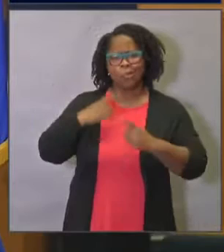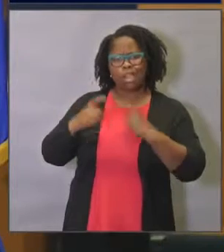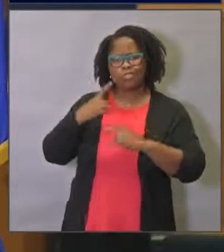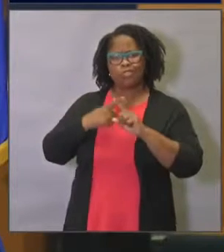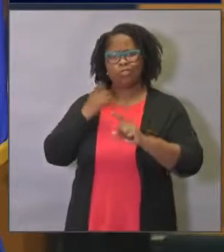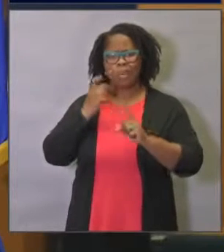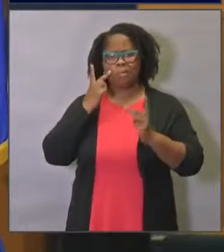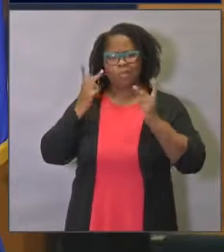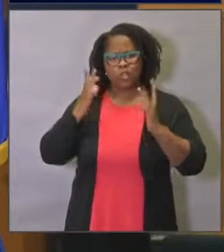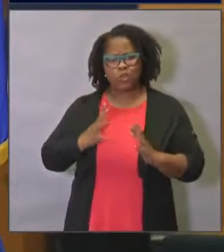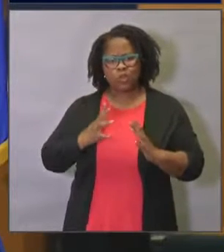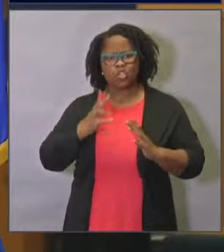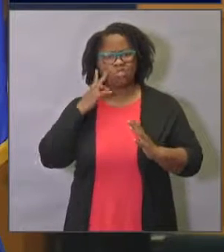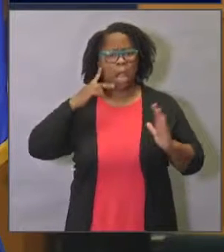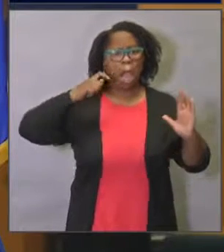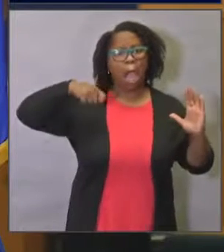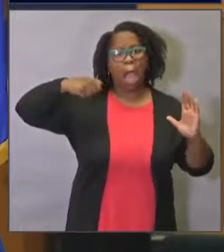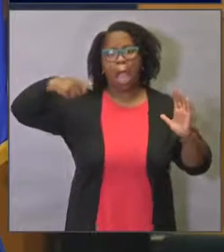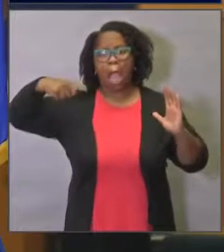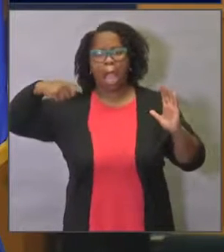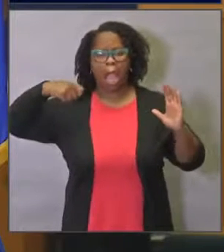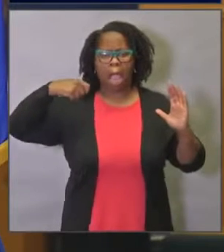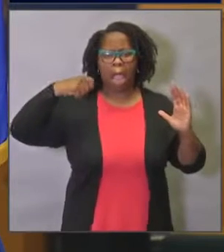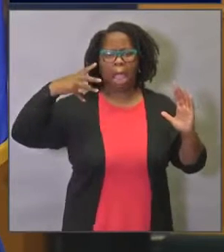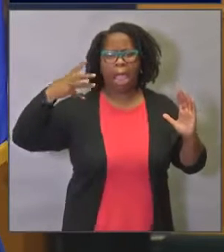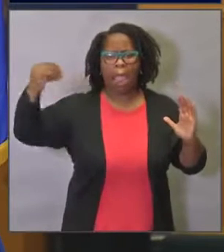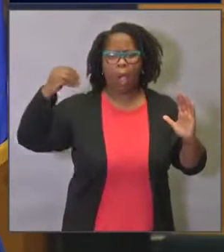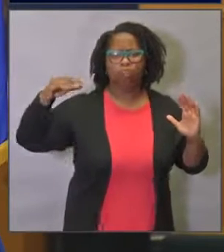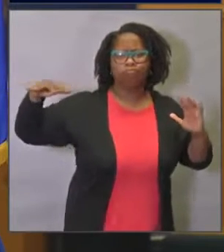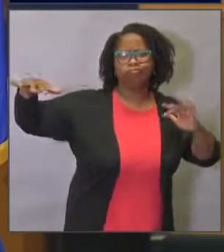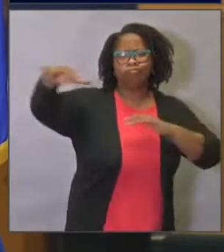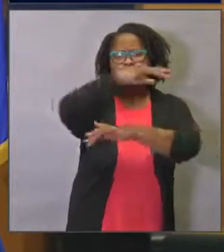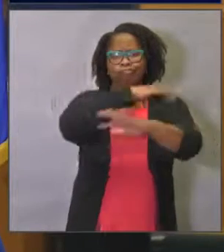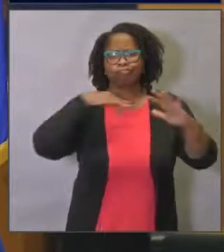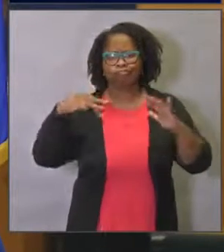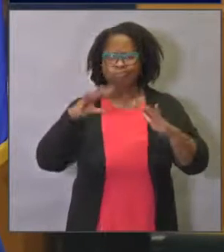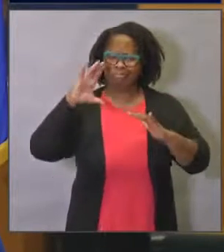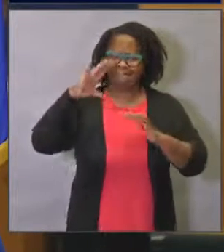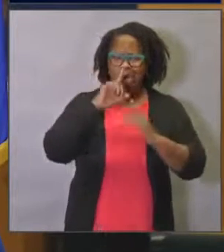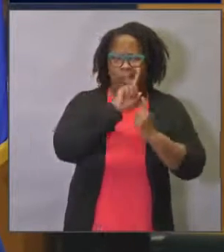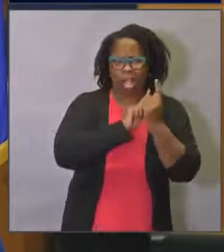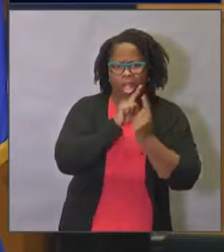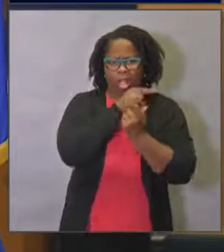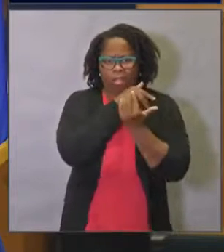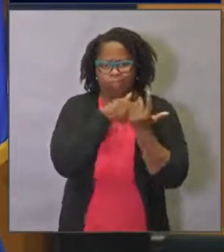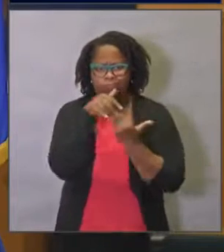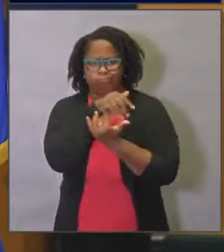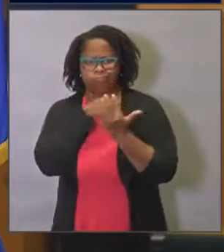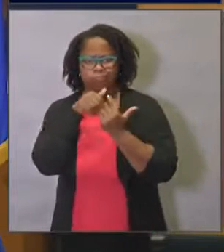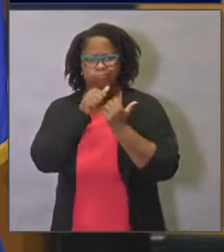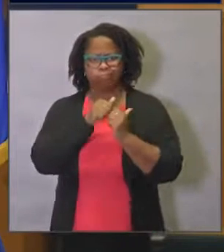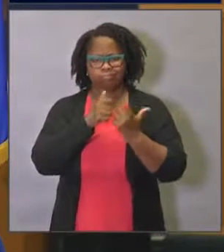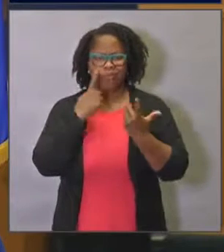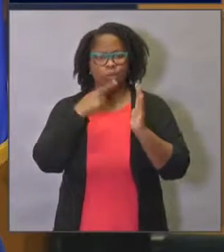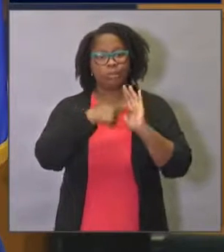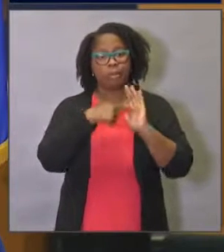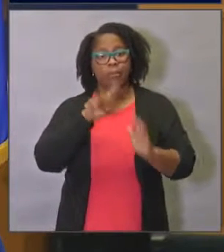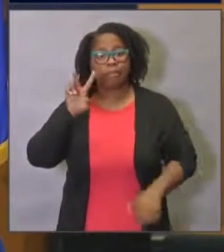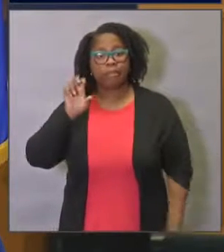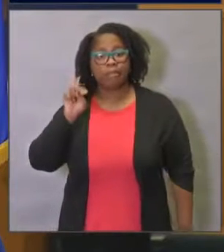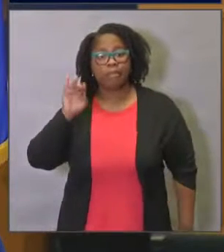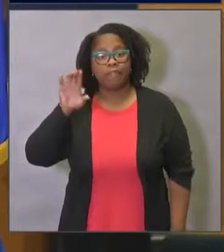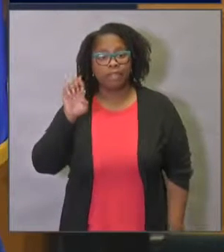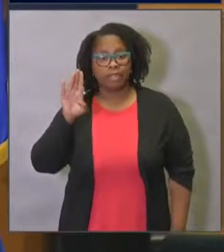see production crews out in the field interacting really closely with members of the public, like, for example, on the Venice